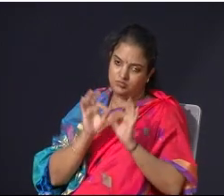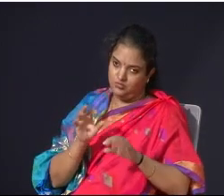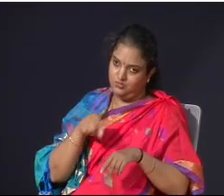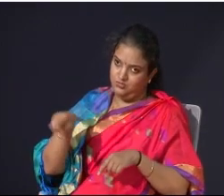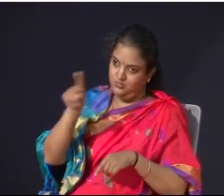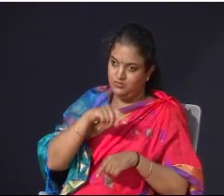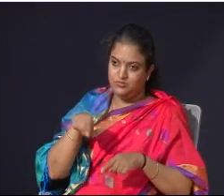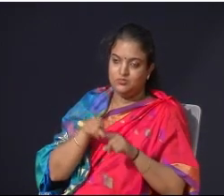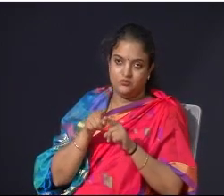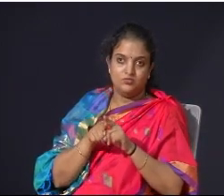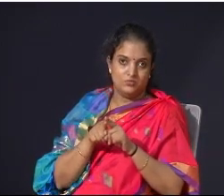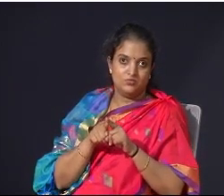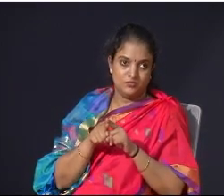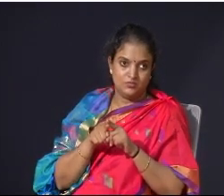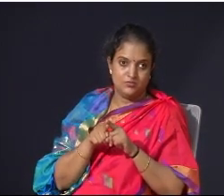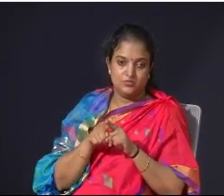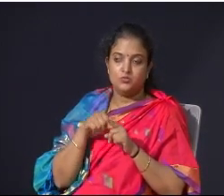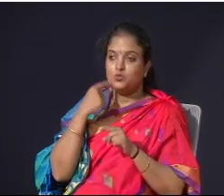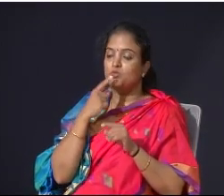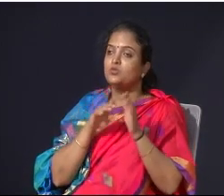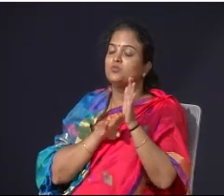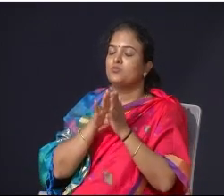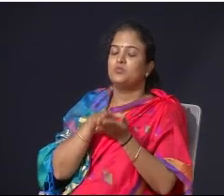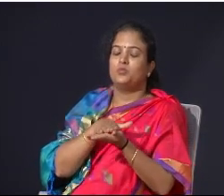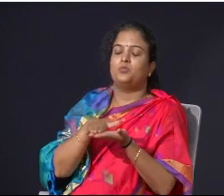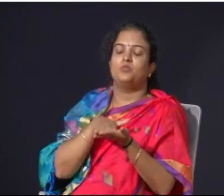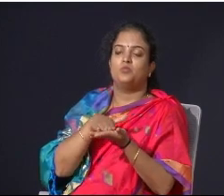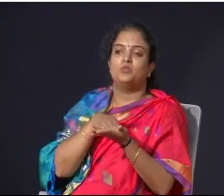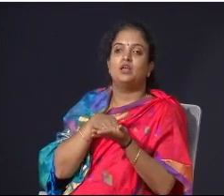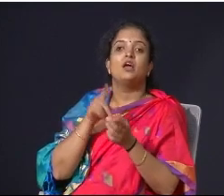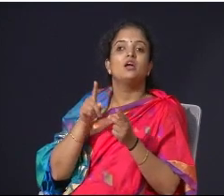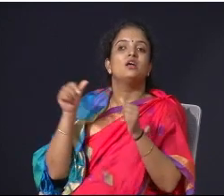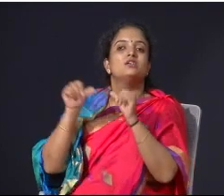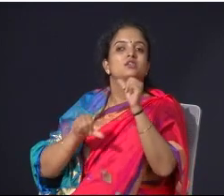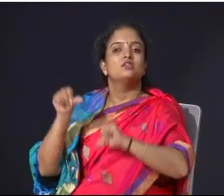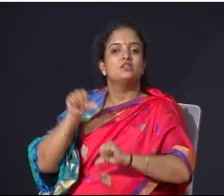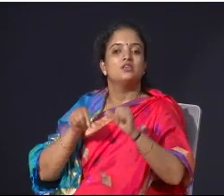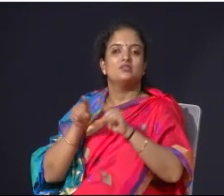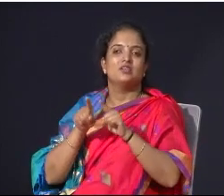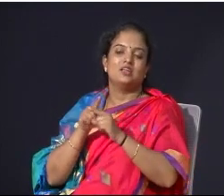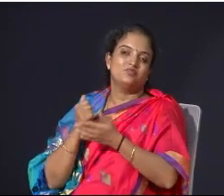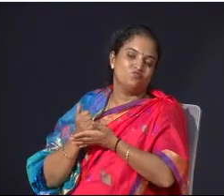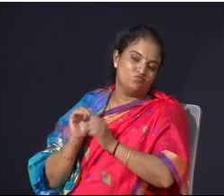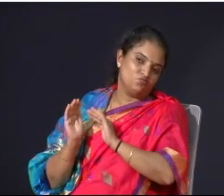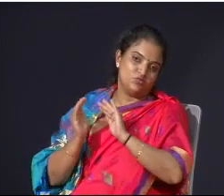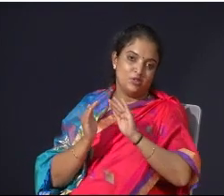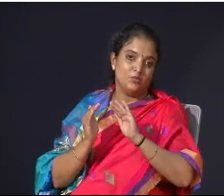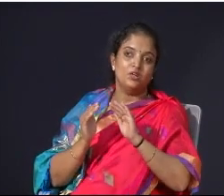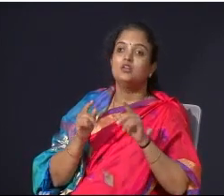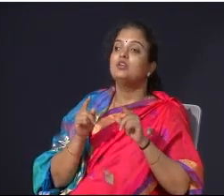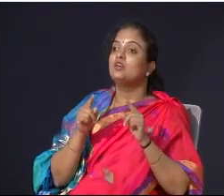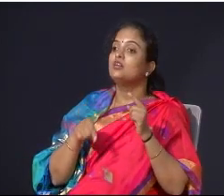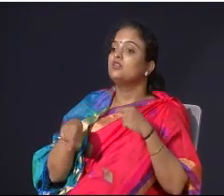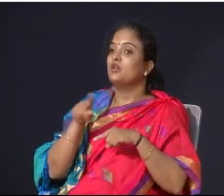inspired by the incredible potential of the developing brain and the science that helps us nurture it. To guide us through